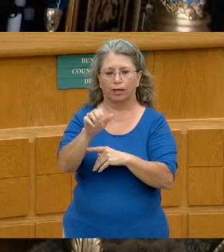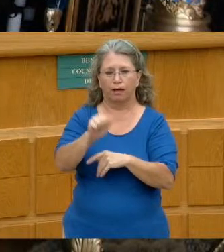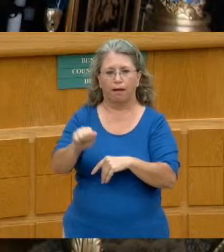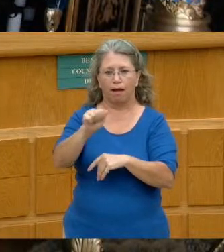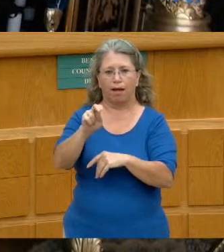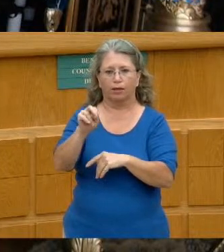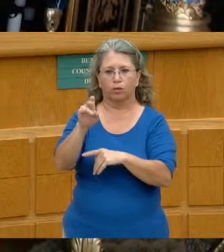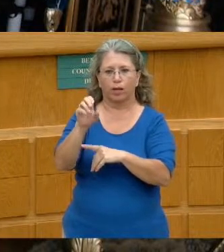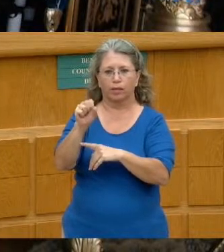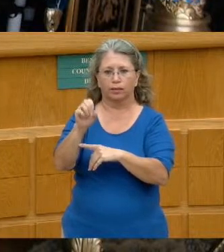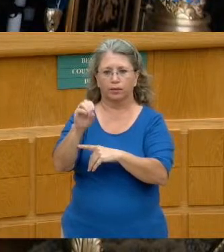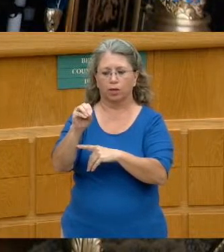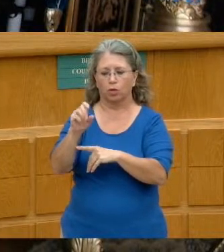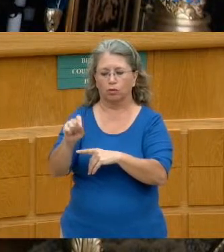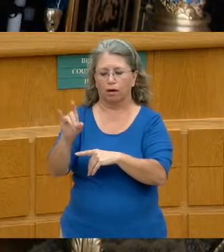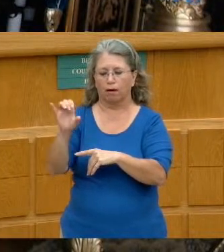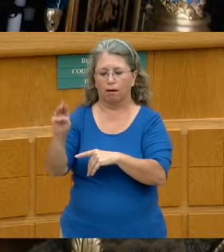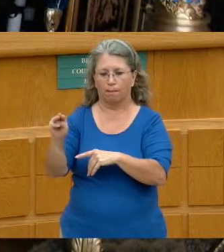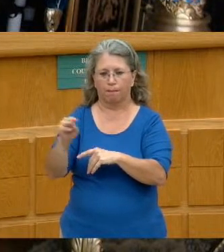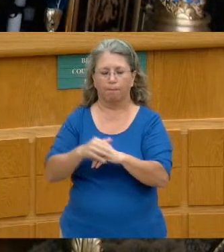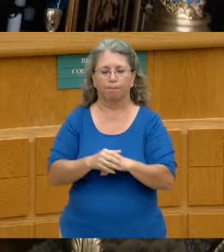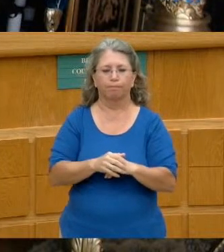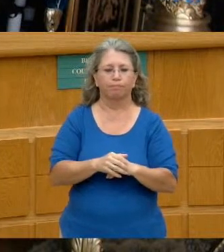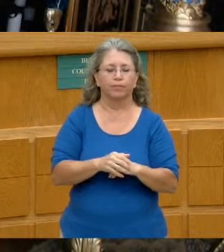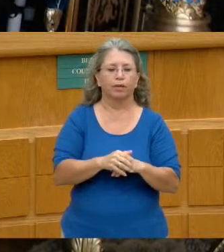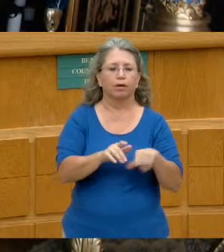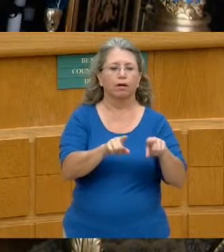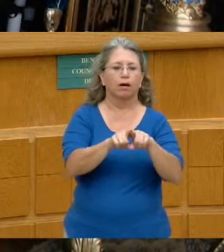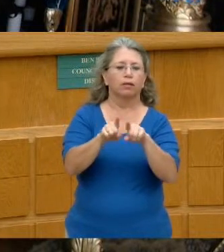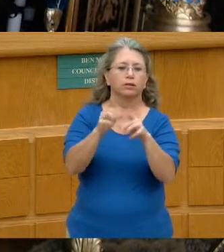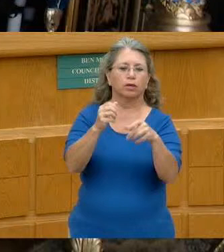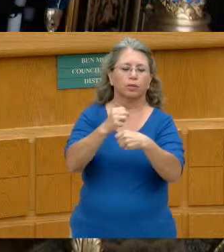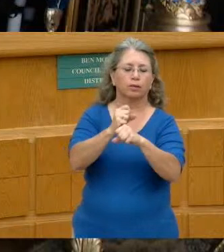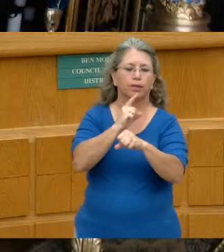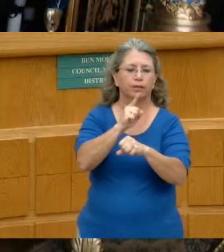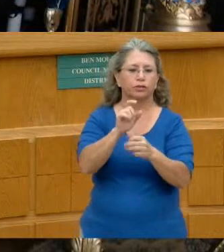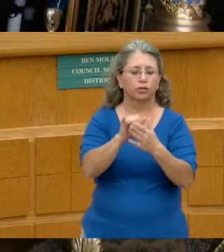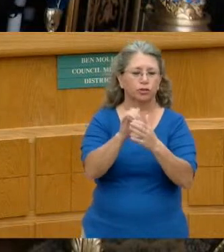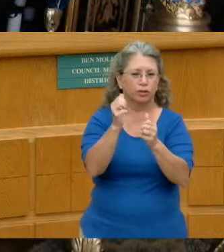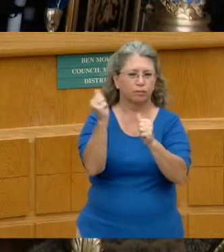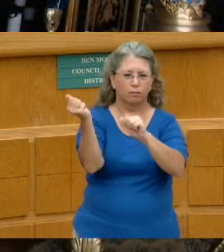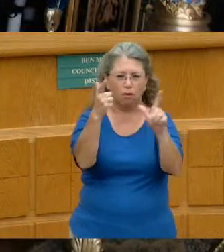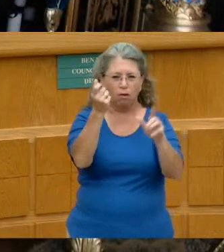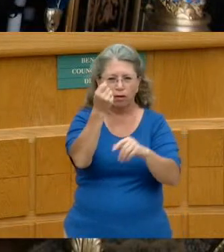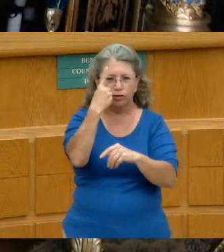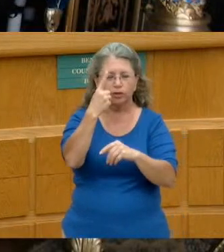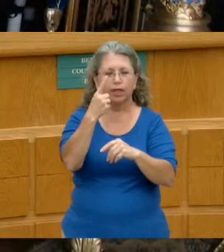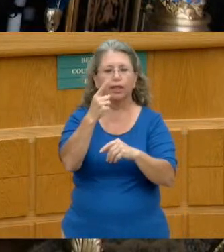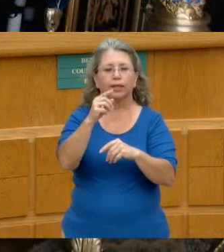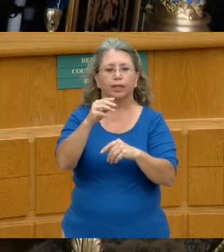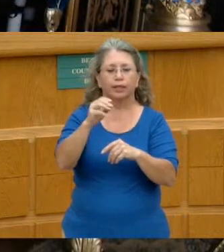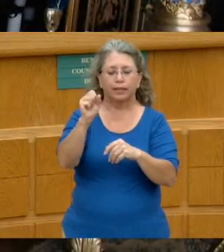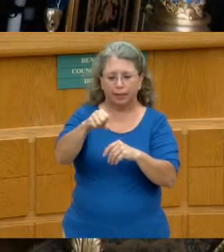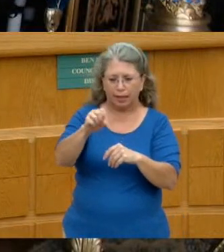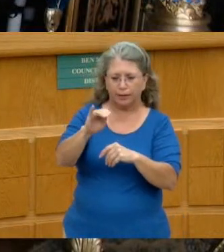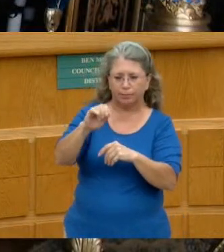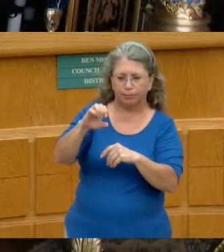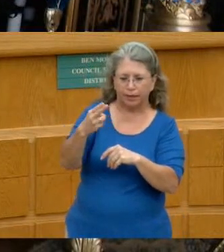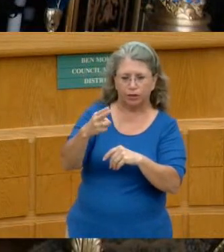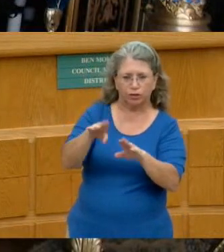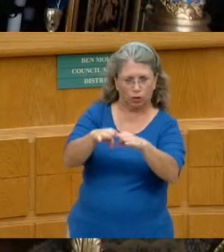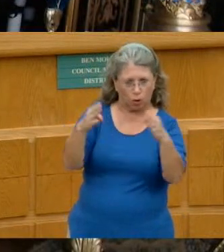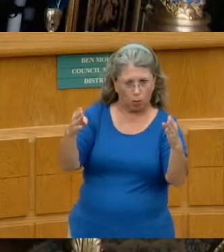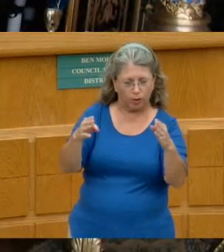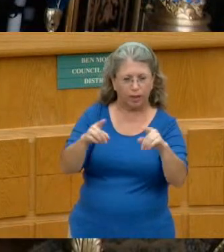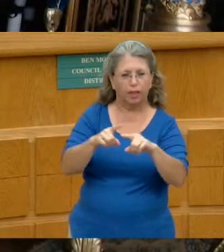county.attorney@nuecesco.com. In addition, I want to make certain that everybody understand that while the beaches are open, the entire